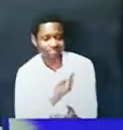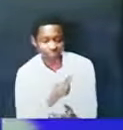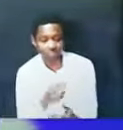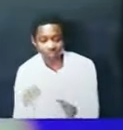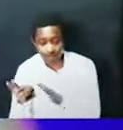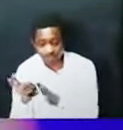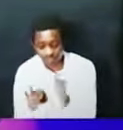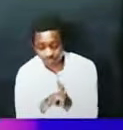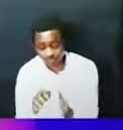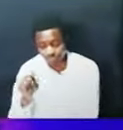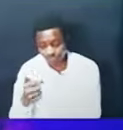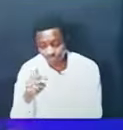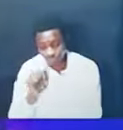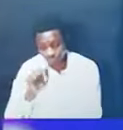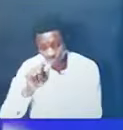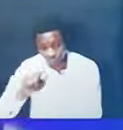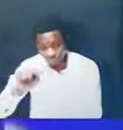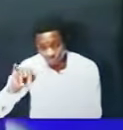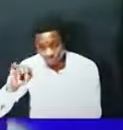Galatians